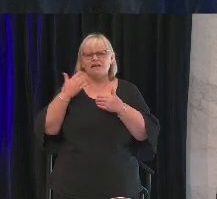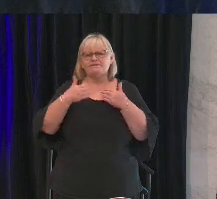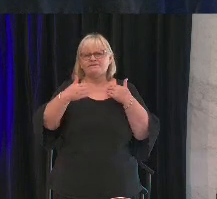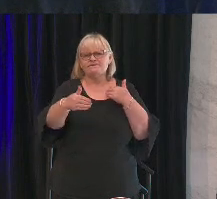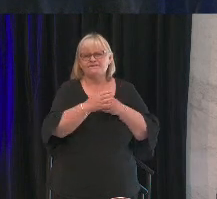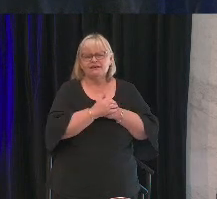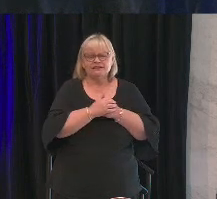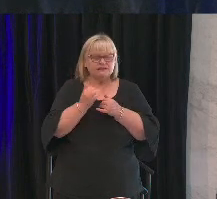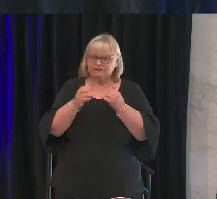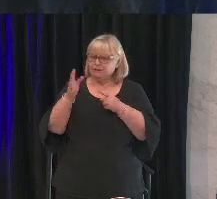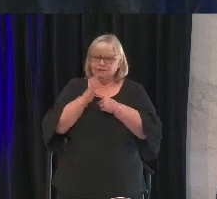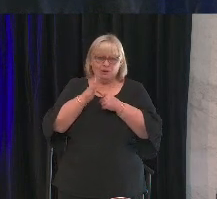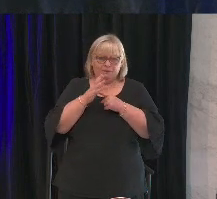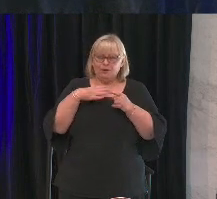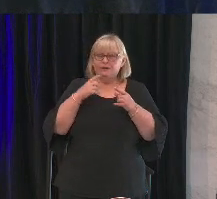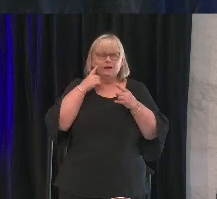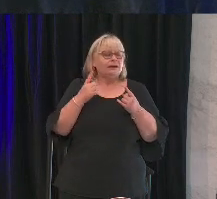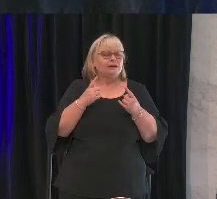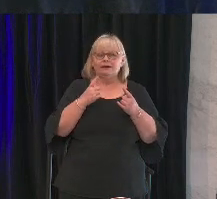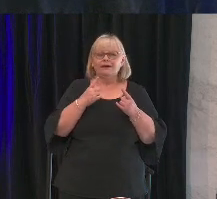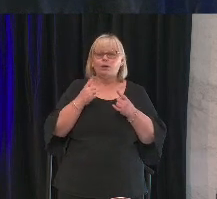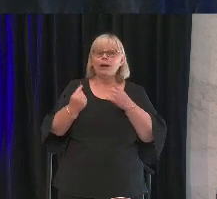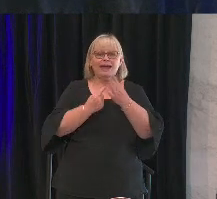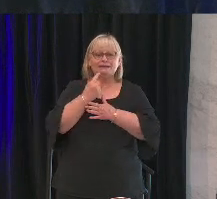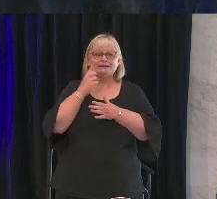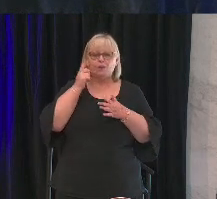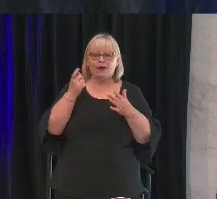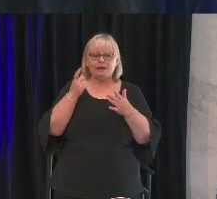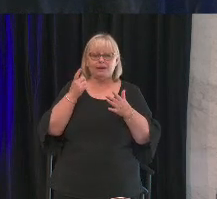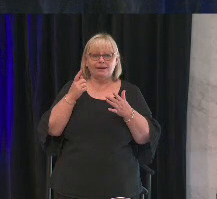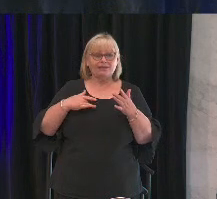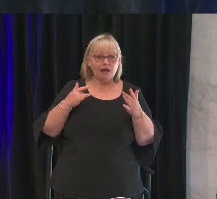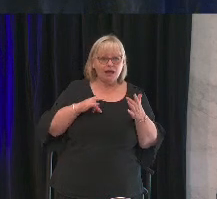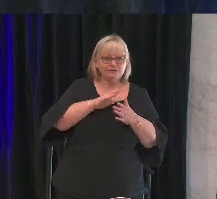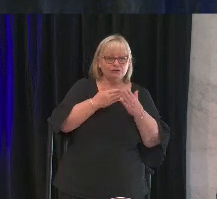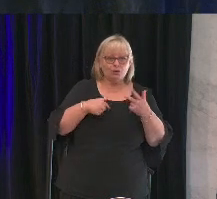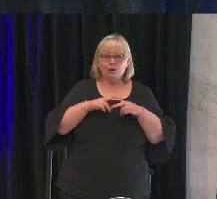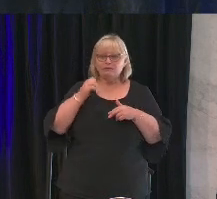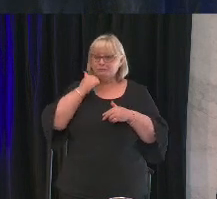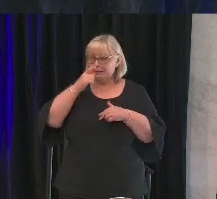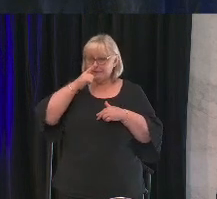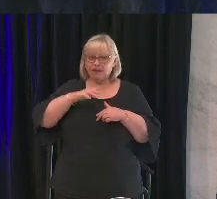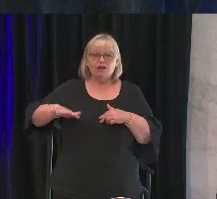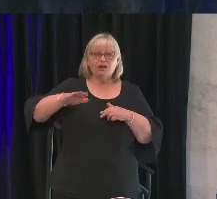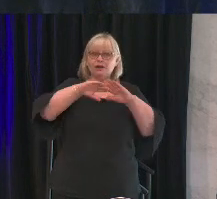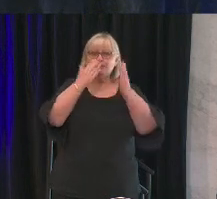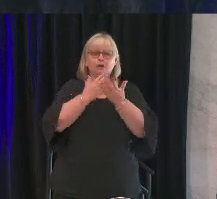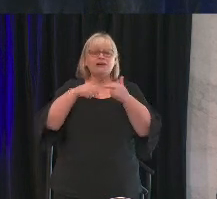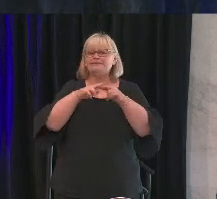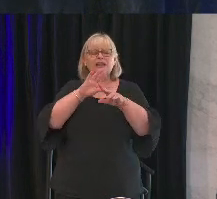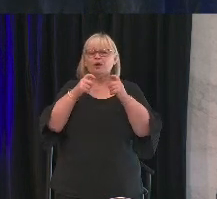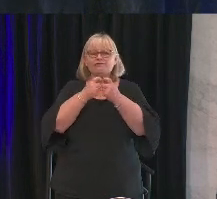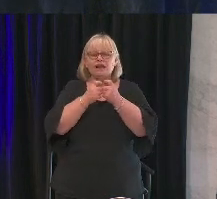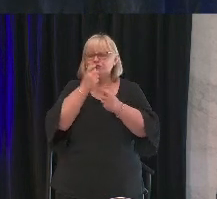year where we have seen so strikingly what happens when the lives and stories of Black people around the world are not valued and